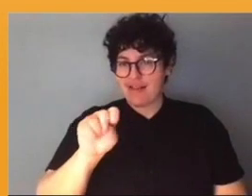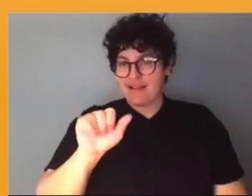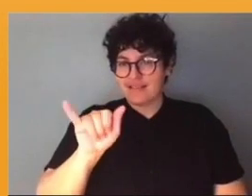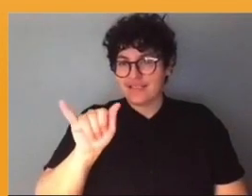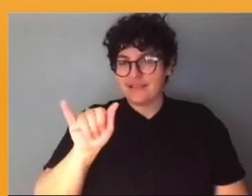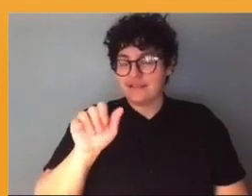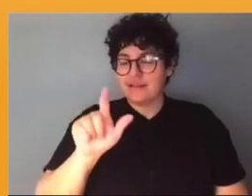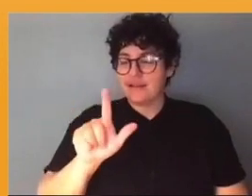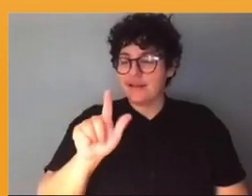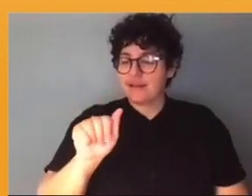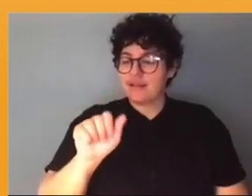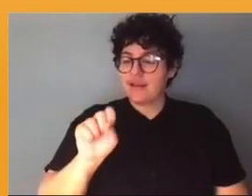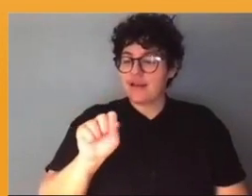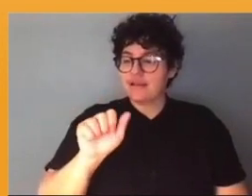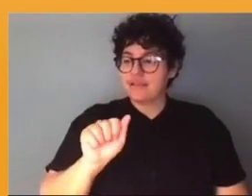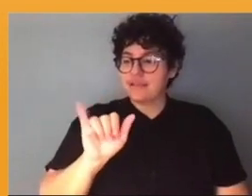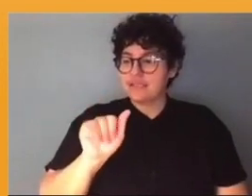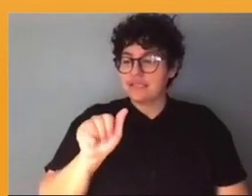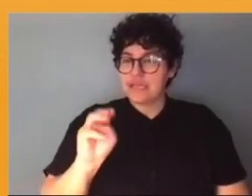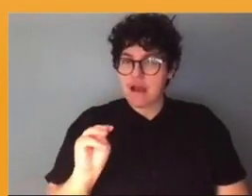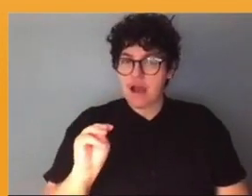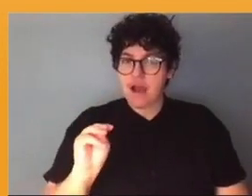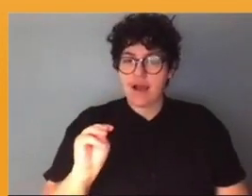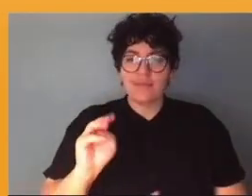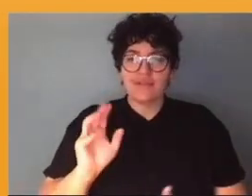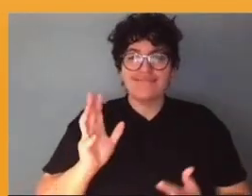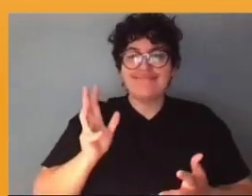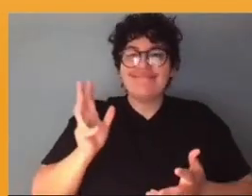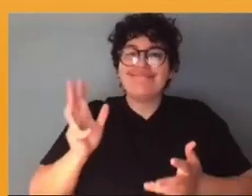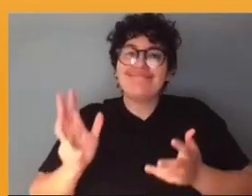feminine, easygoing, graceful